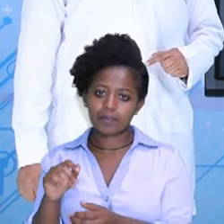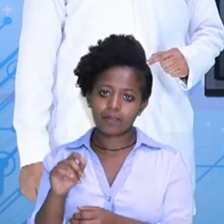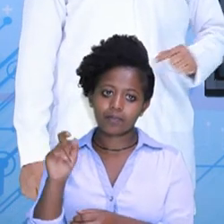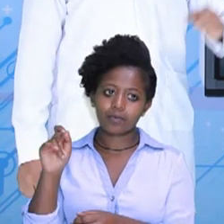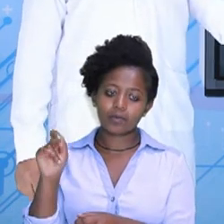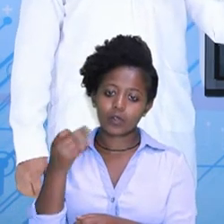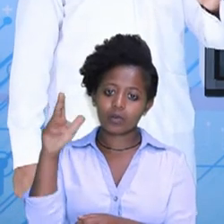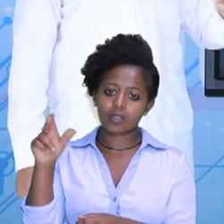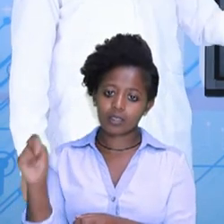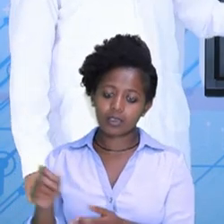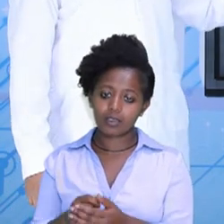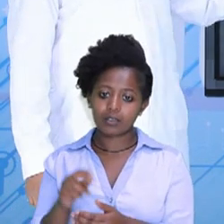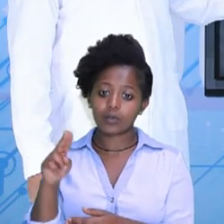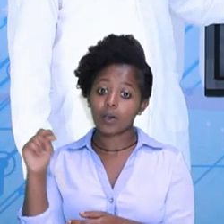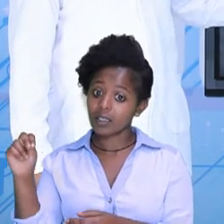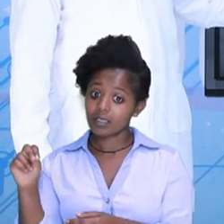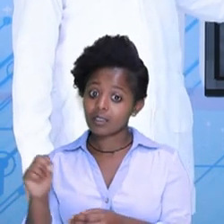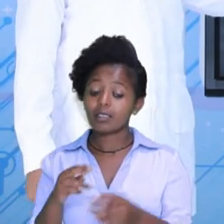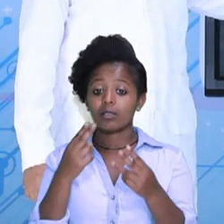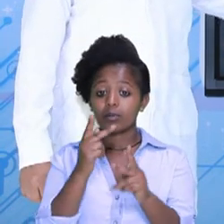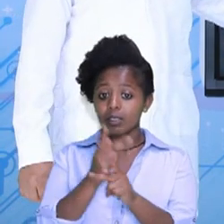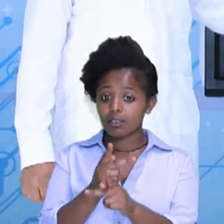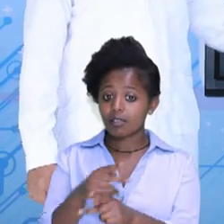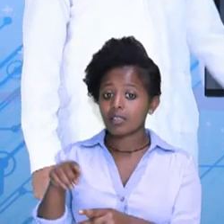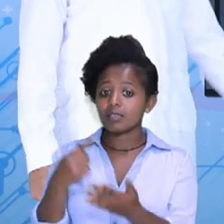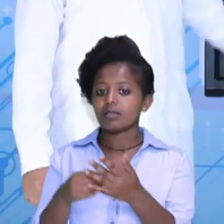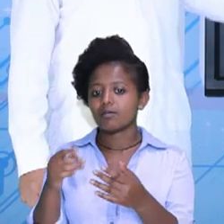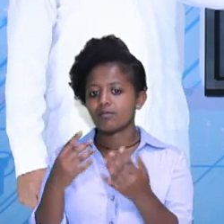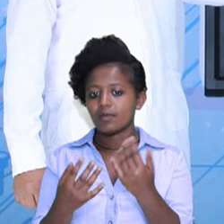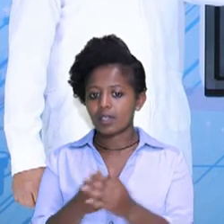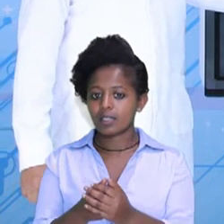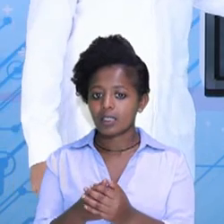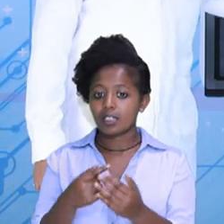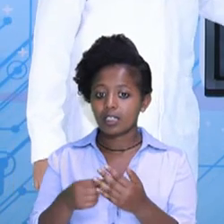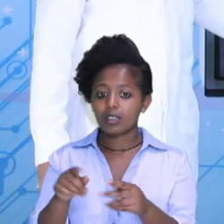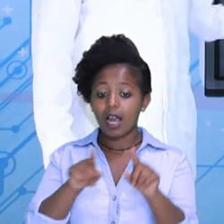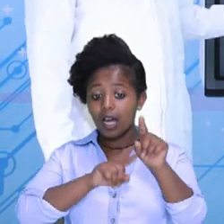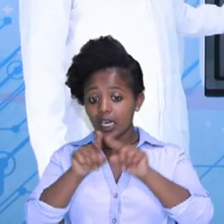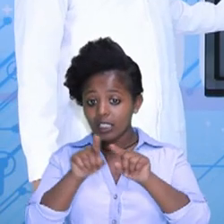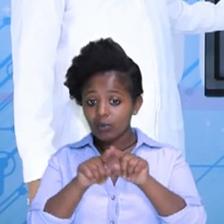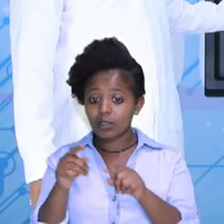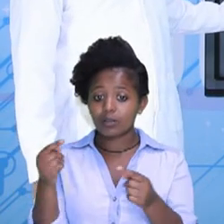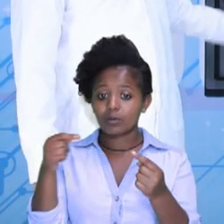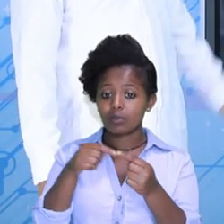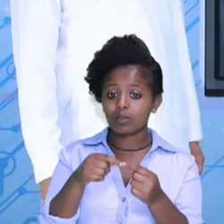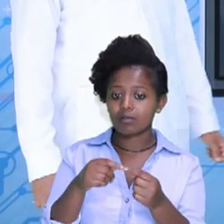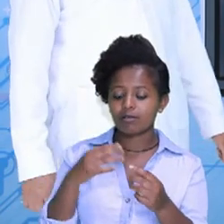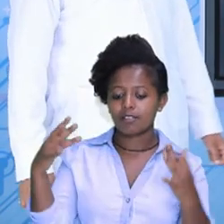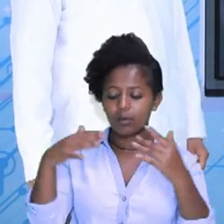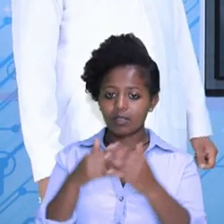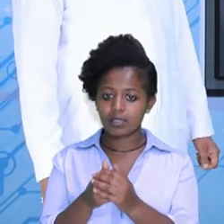Finally, the UN mediated ceasefire and agreement which ended the